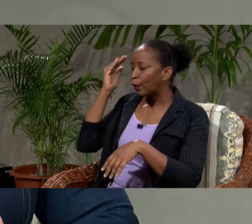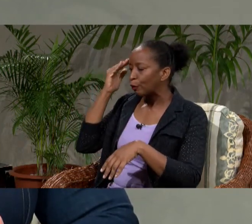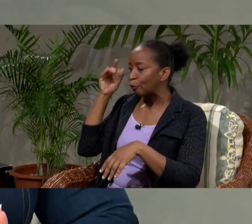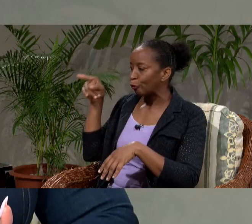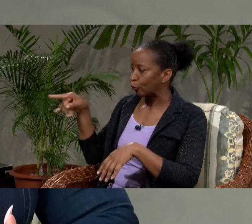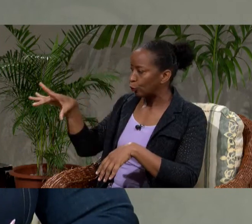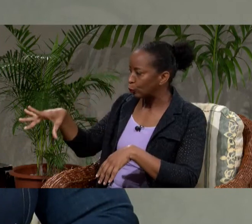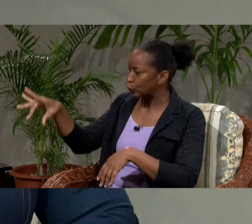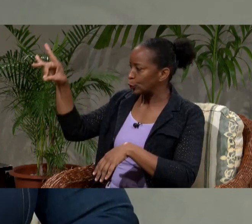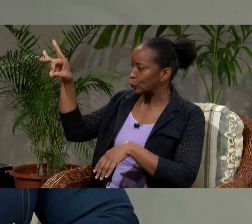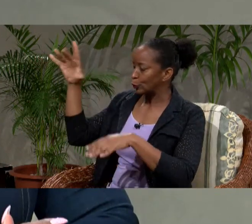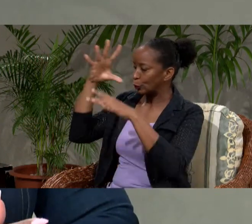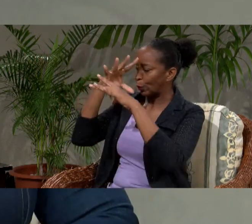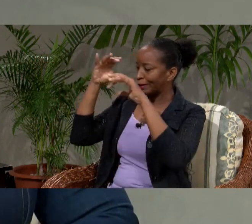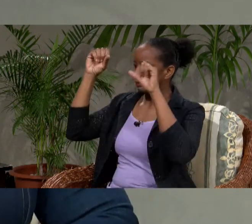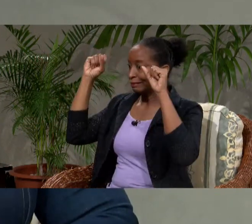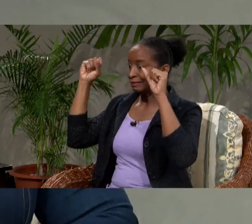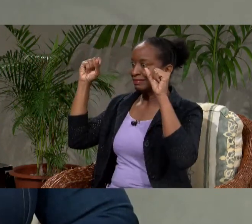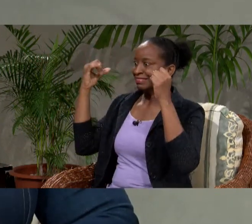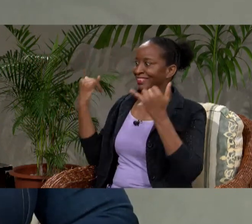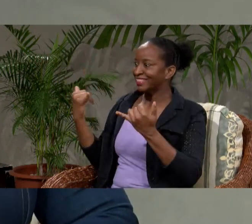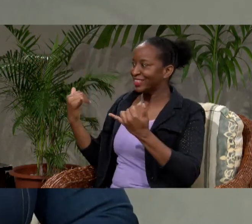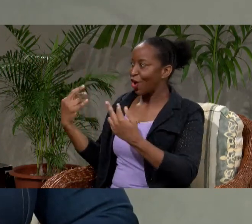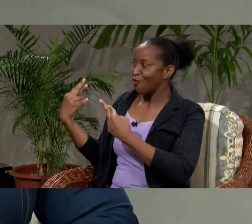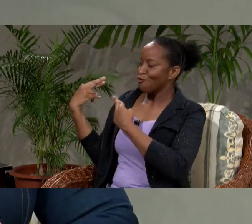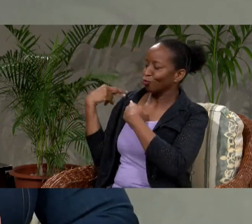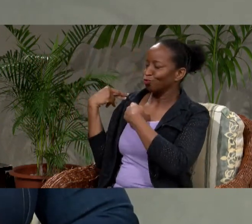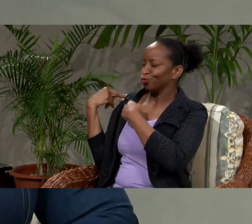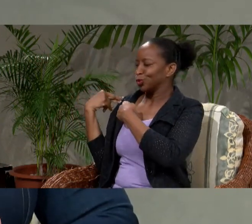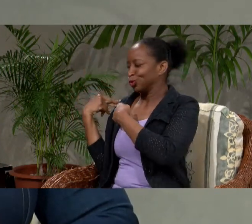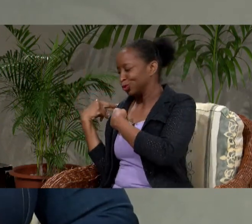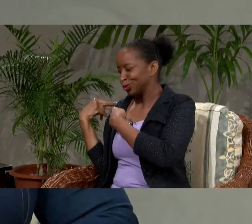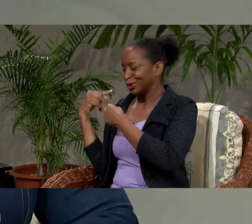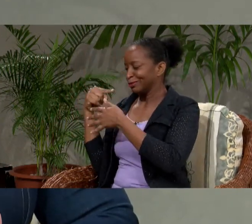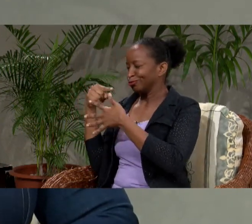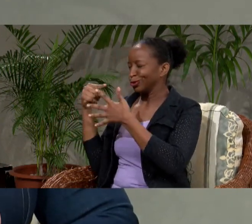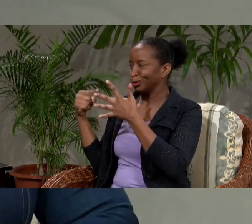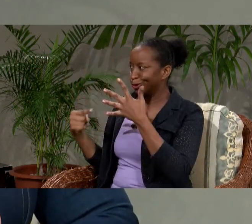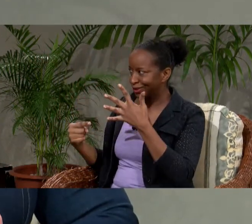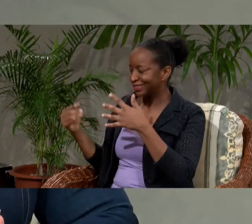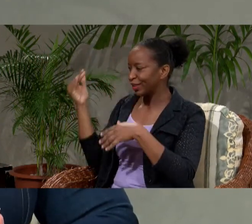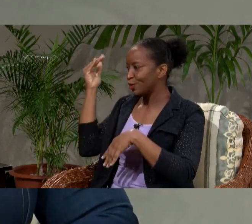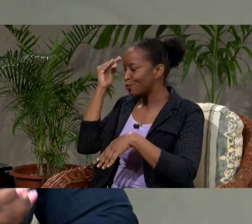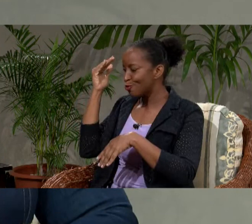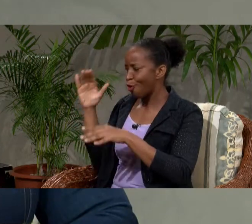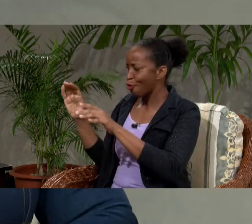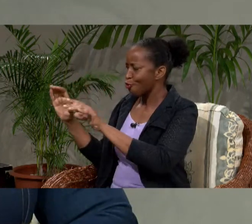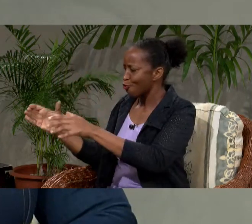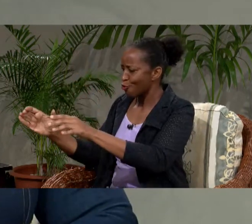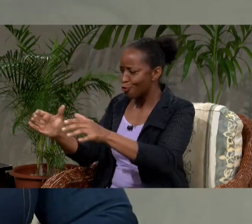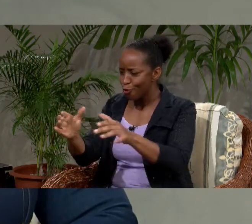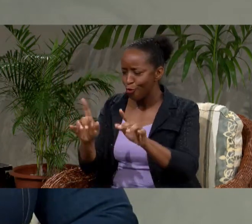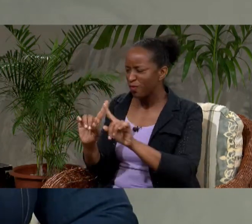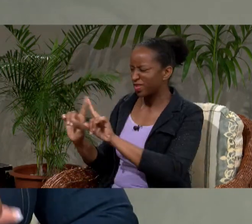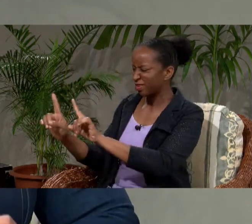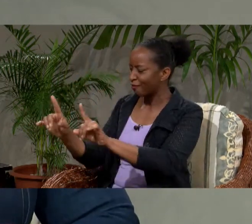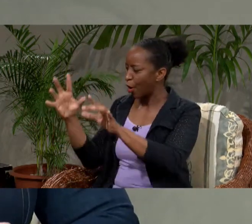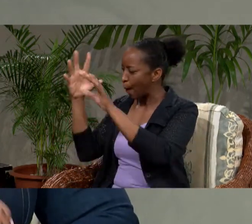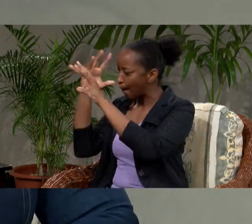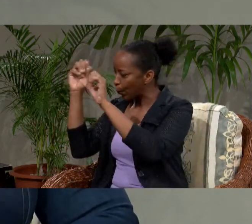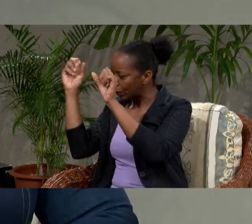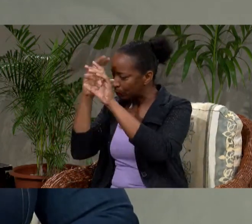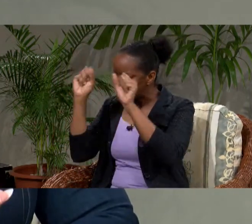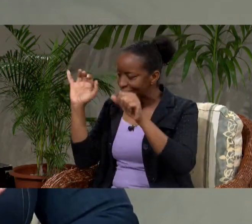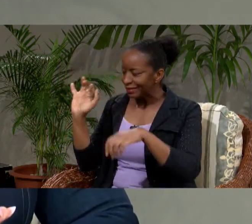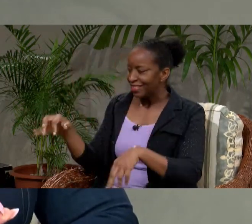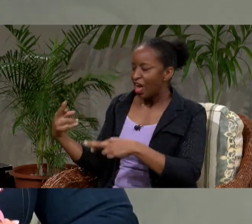seat, because as is the case with every organization, being president sometimes it can carry a heavy